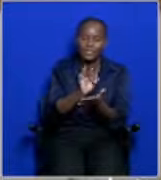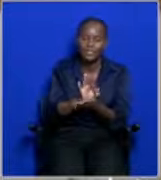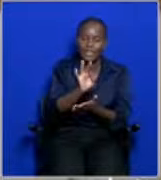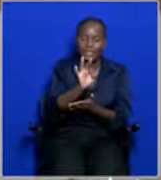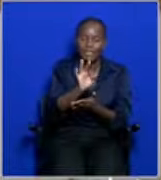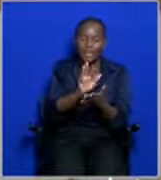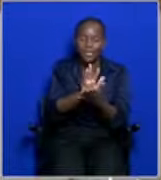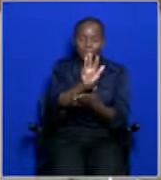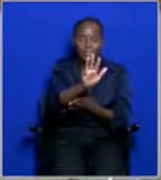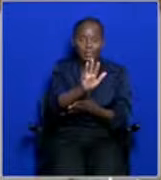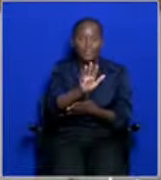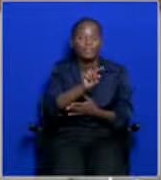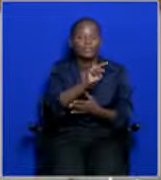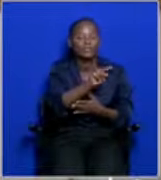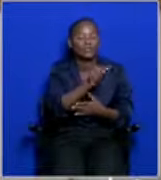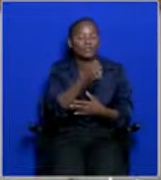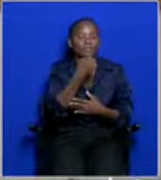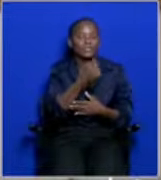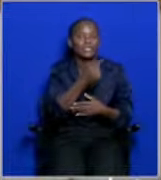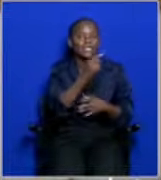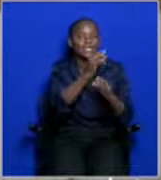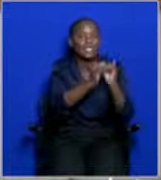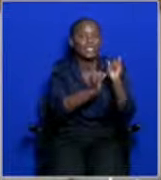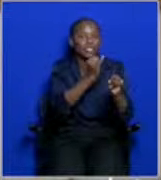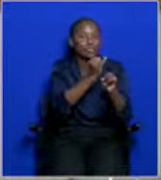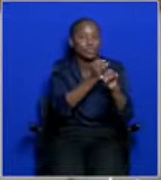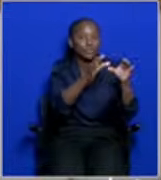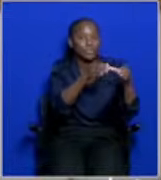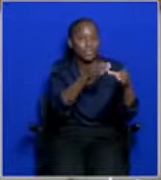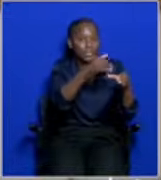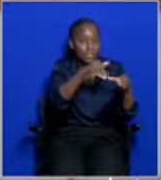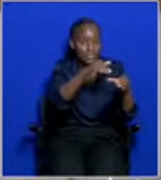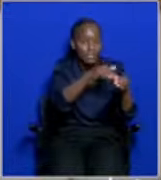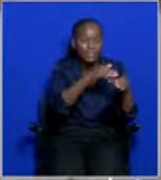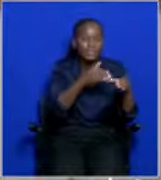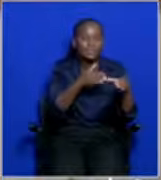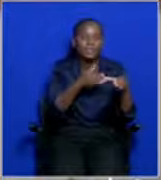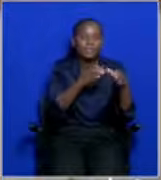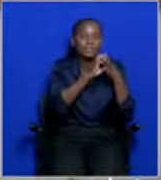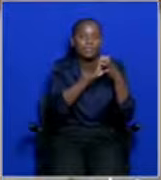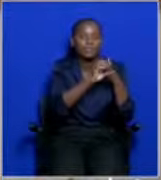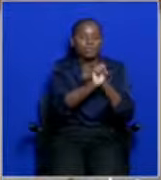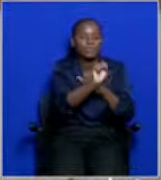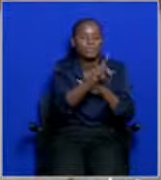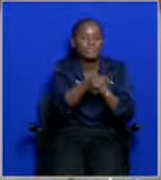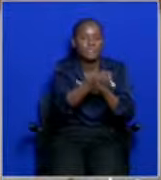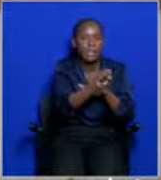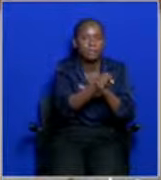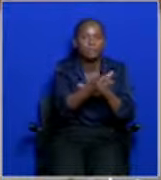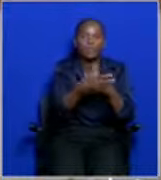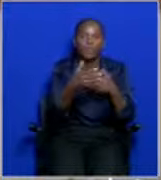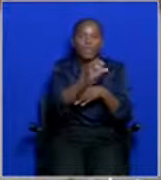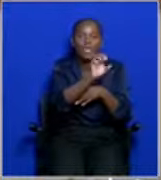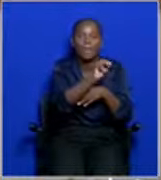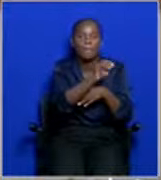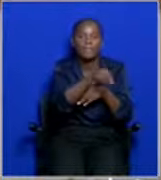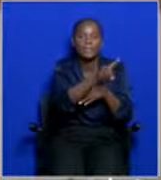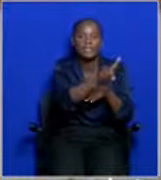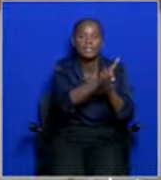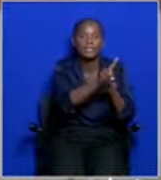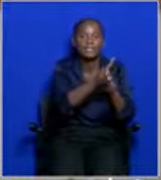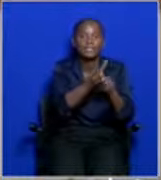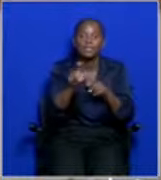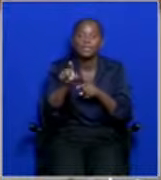to await a decision by IPID to determine for themselves whether to invoke their